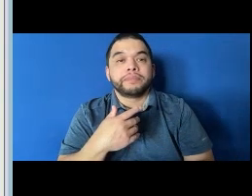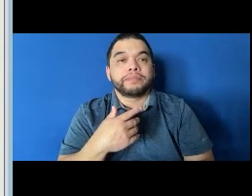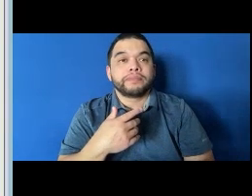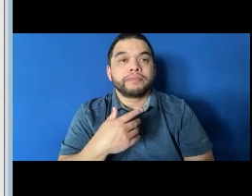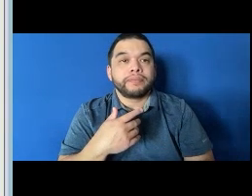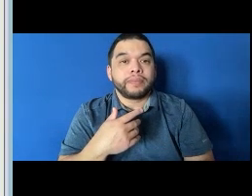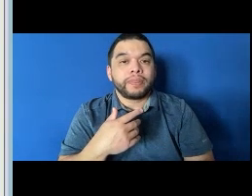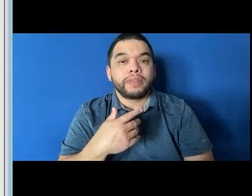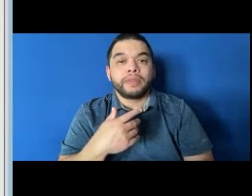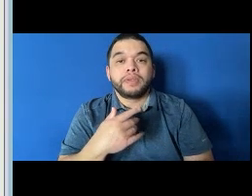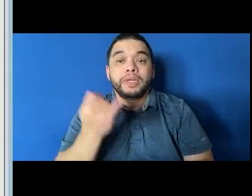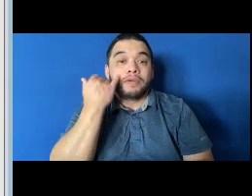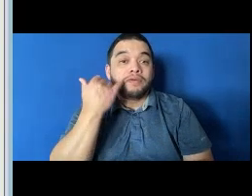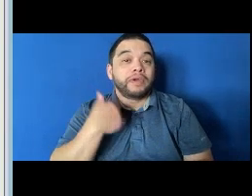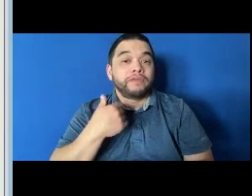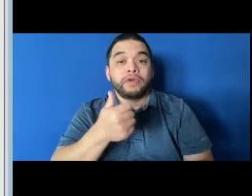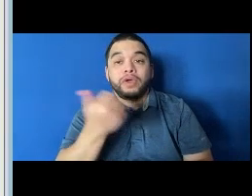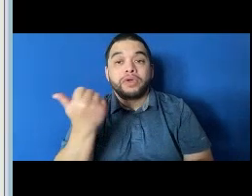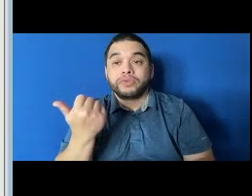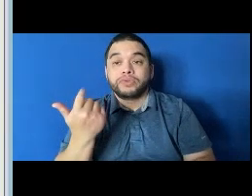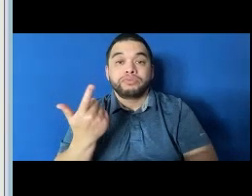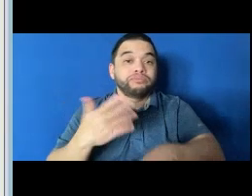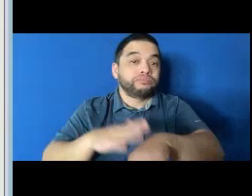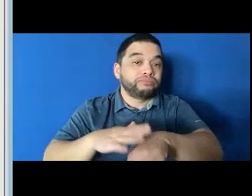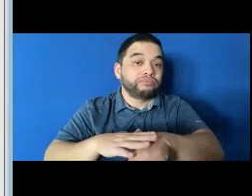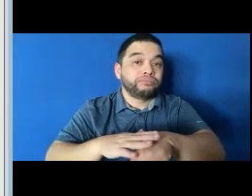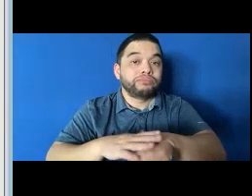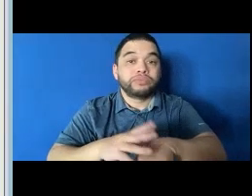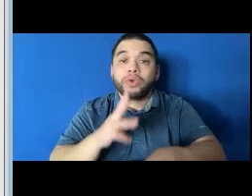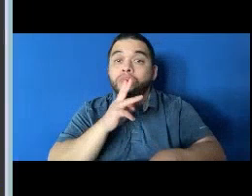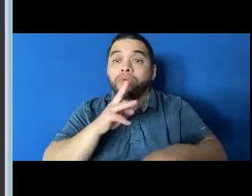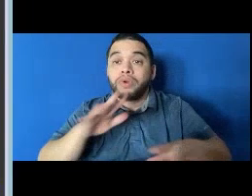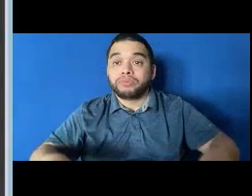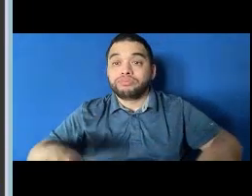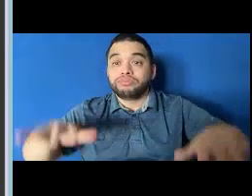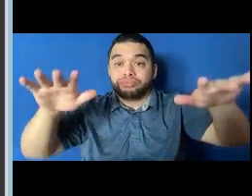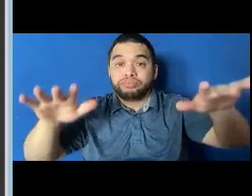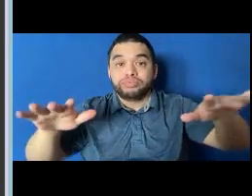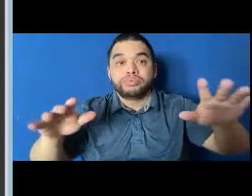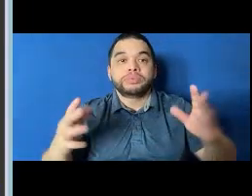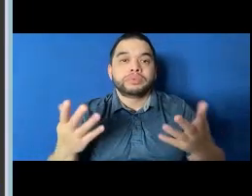Any case that I can think of is if there's an alert or an advisory or warning of